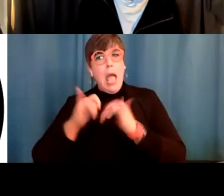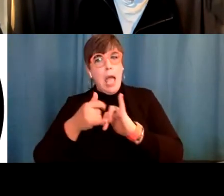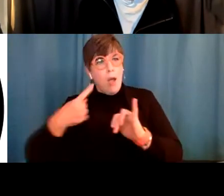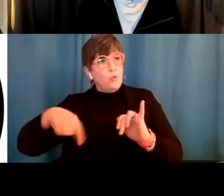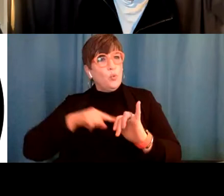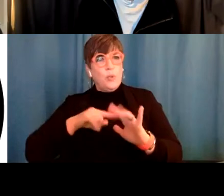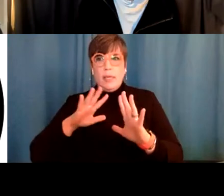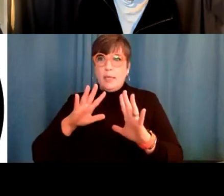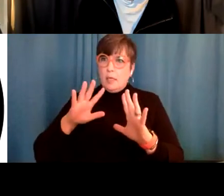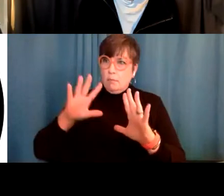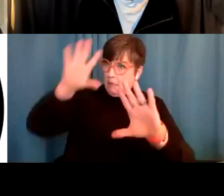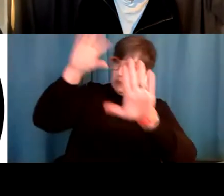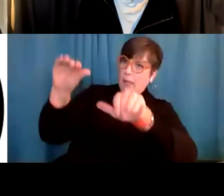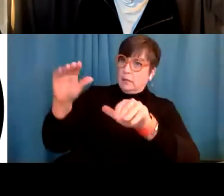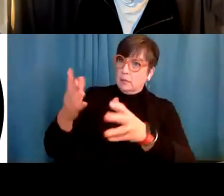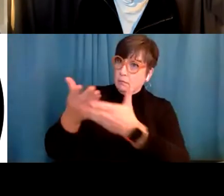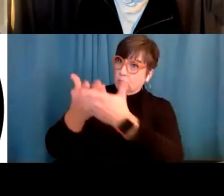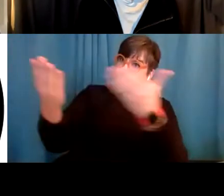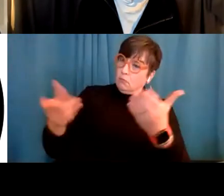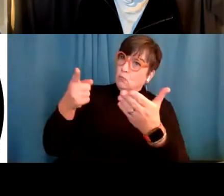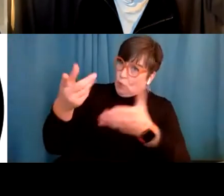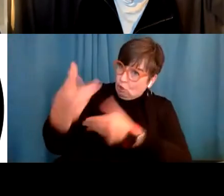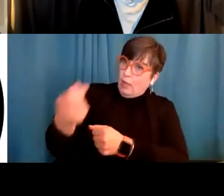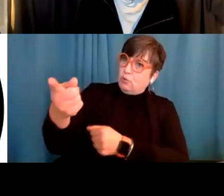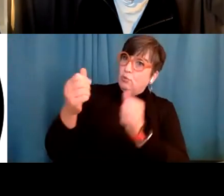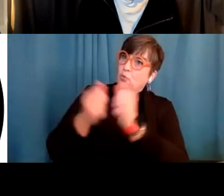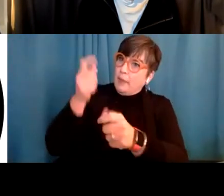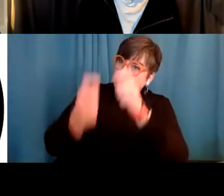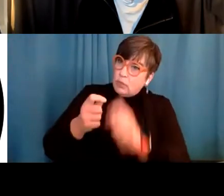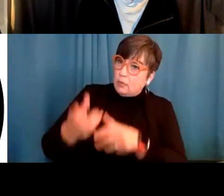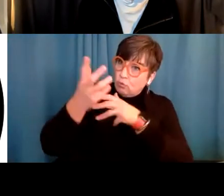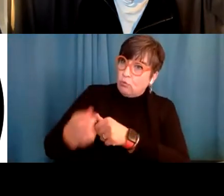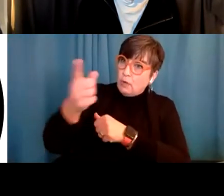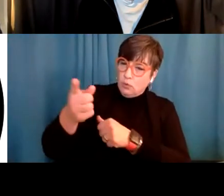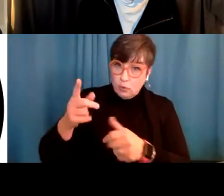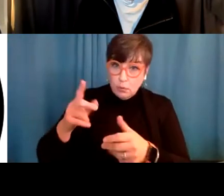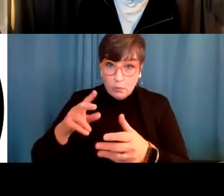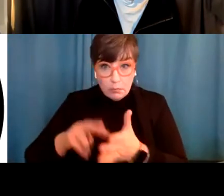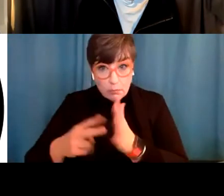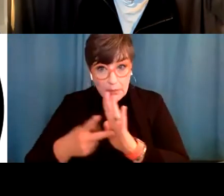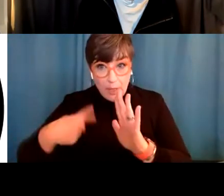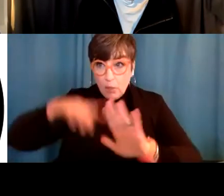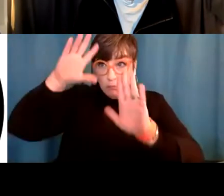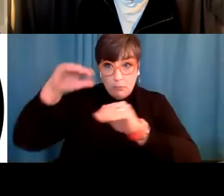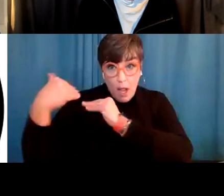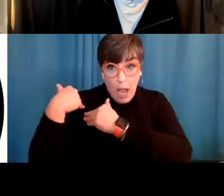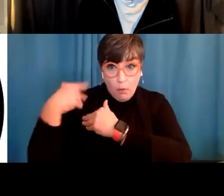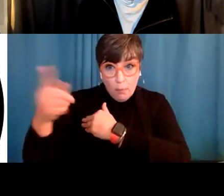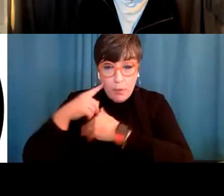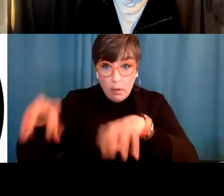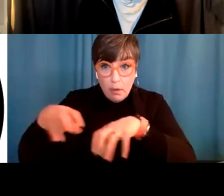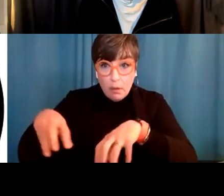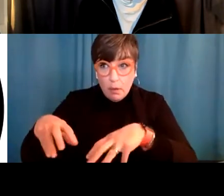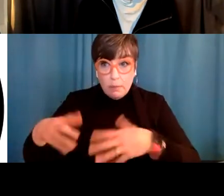that we've entrusted with this meaningful change and reform? And so it just goes, not that we shouldn't try, but this, you know,